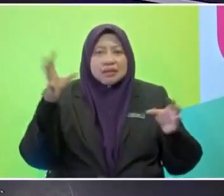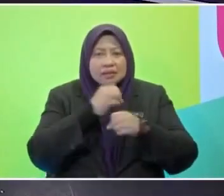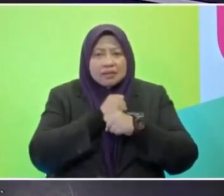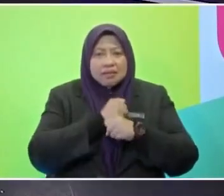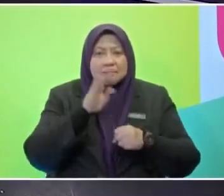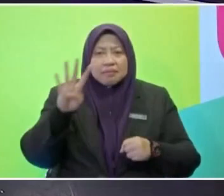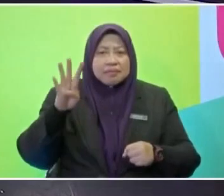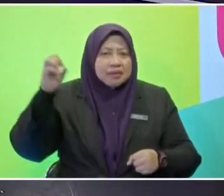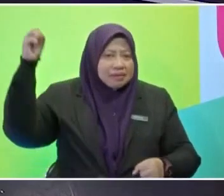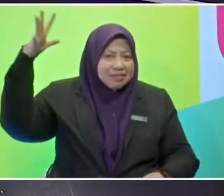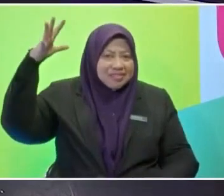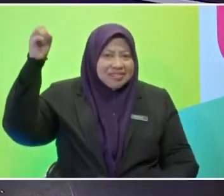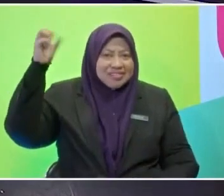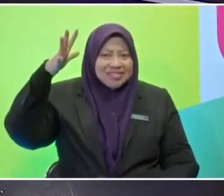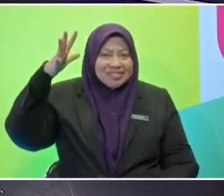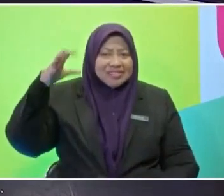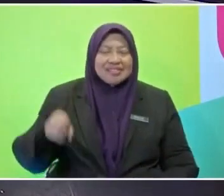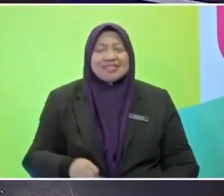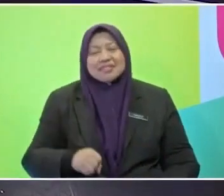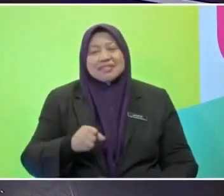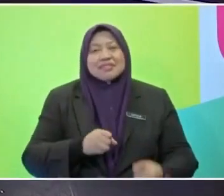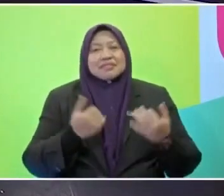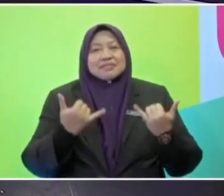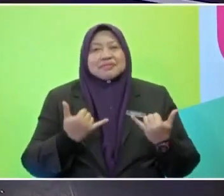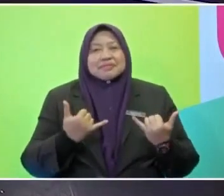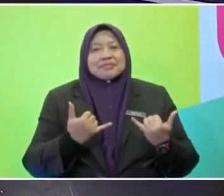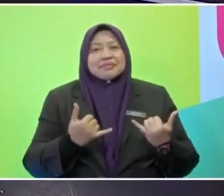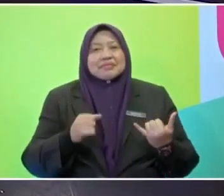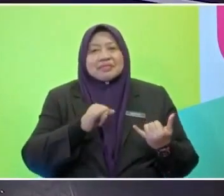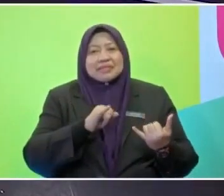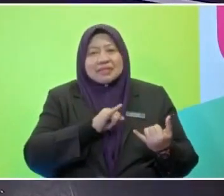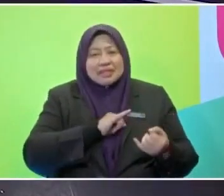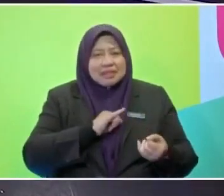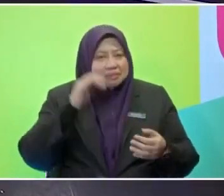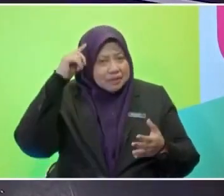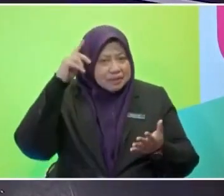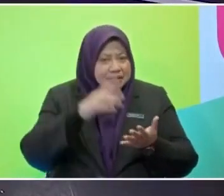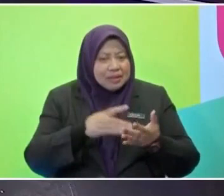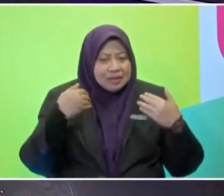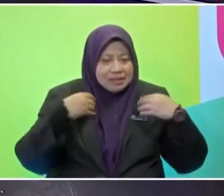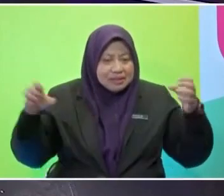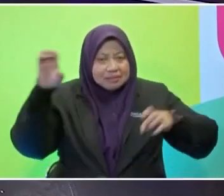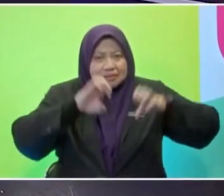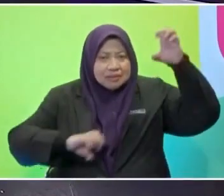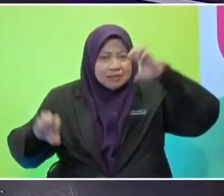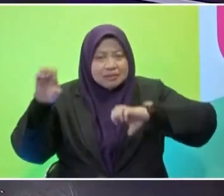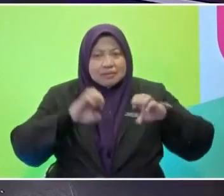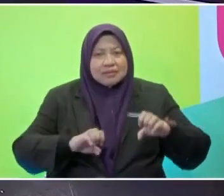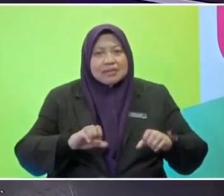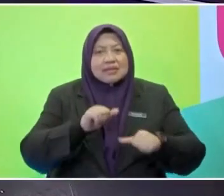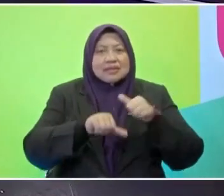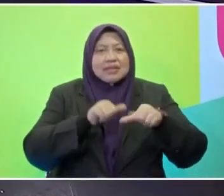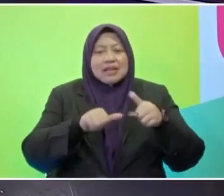this. Thank you so much. Okay, Mr. Quek. Now, I believe we have more experiments to come because, of course, science class is all